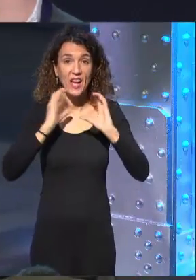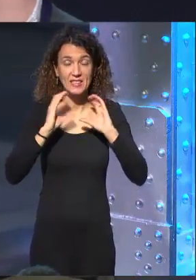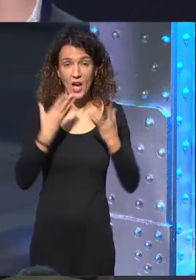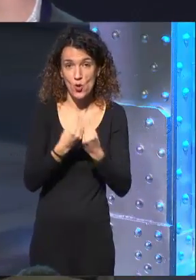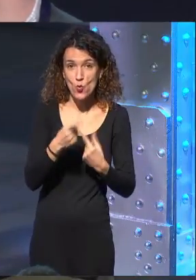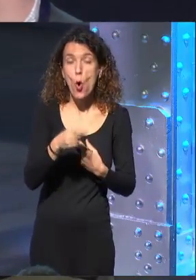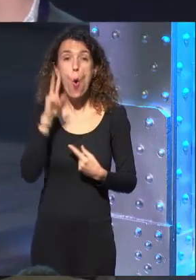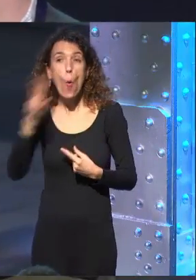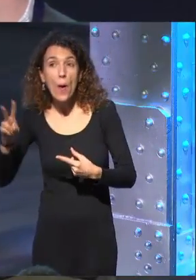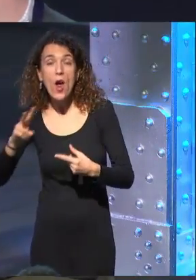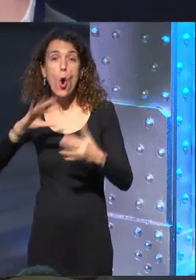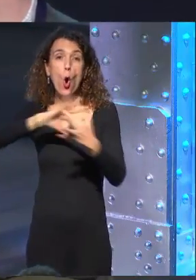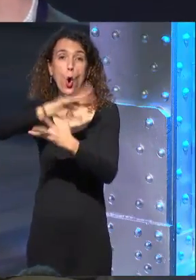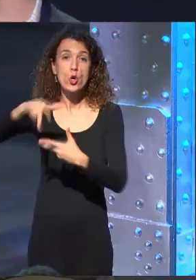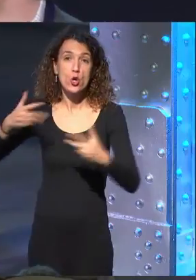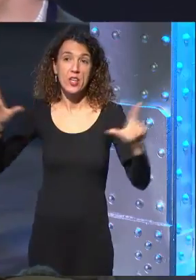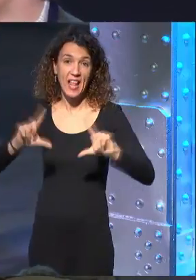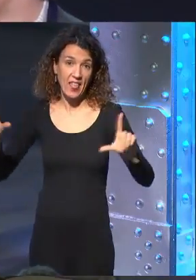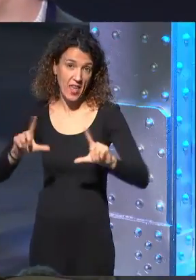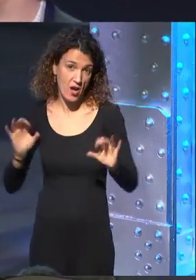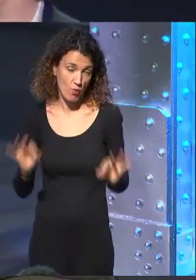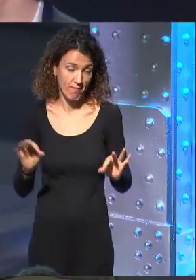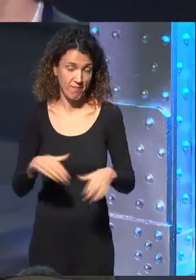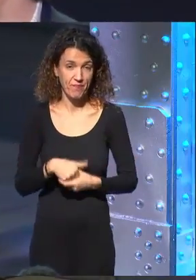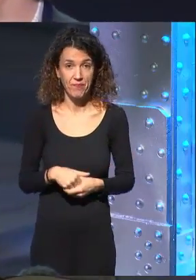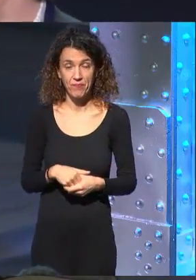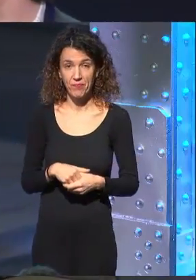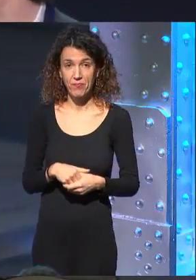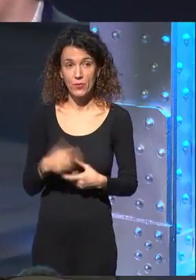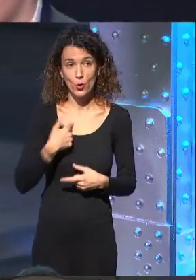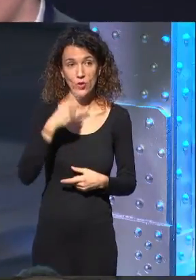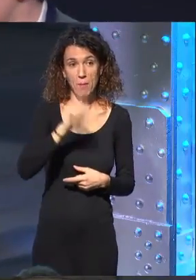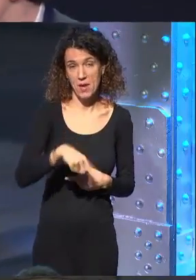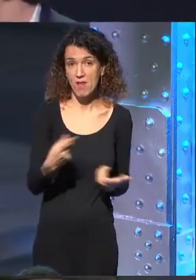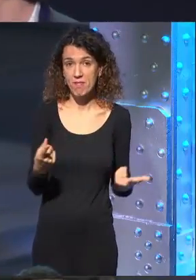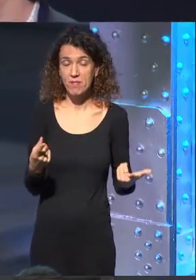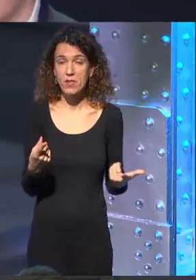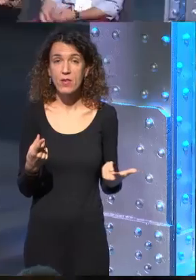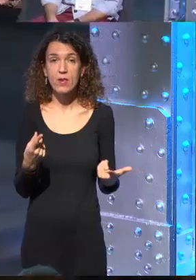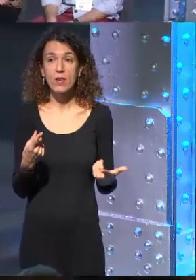my parents talk about it during the breakfast, or because I watch it on TV.